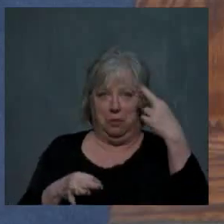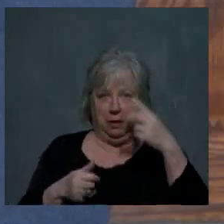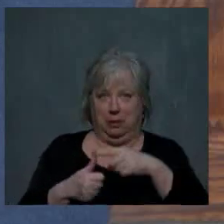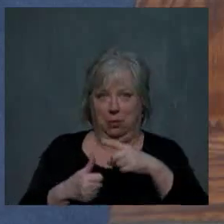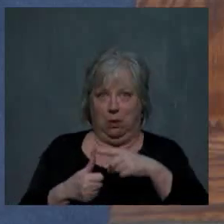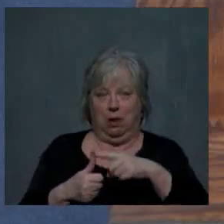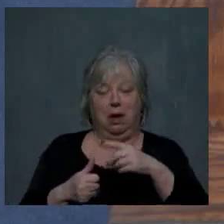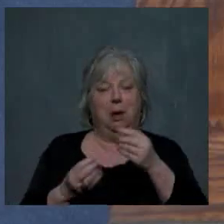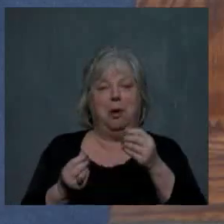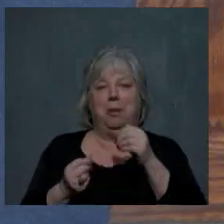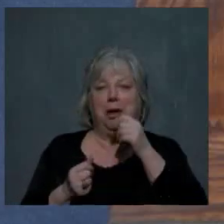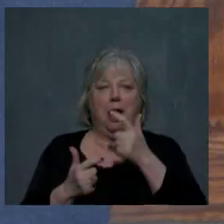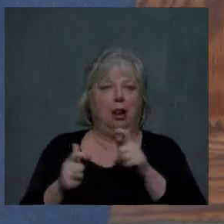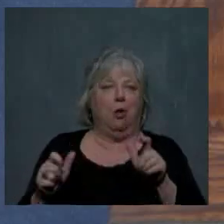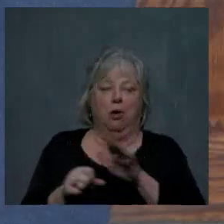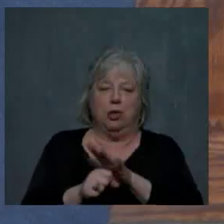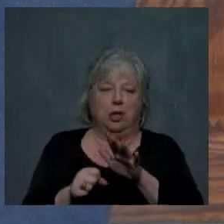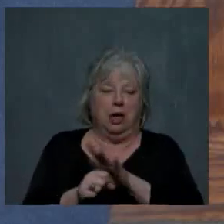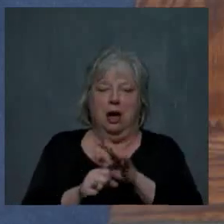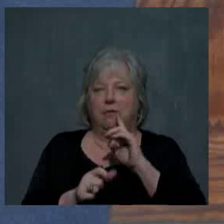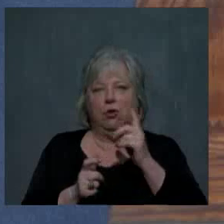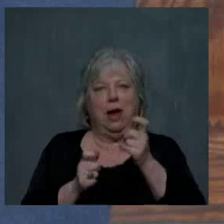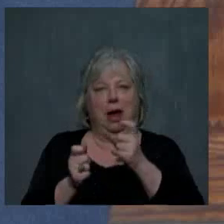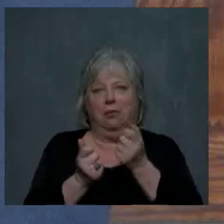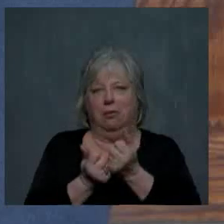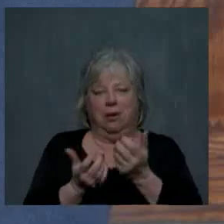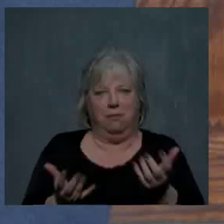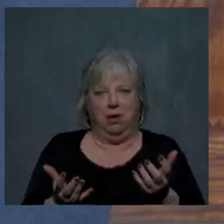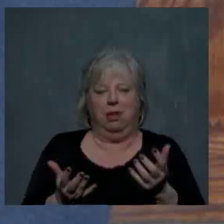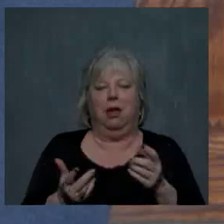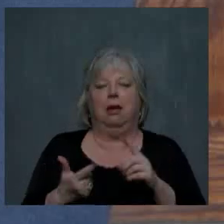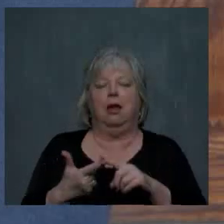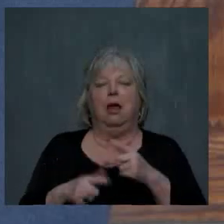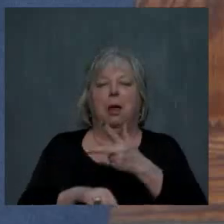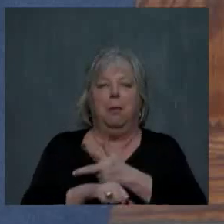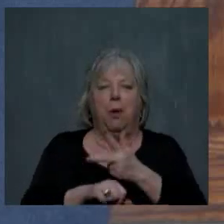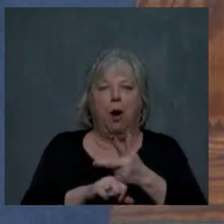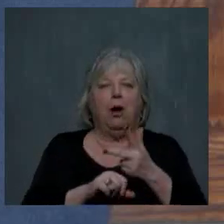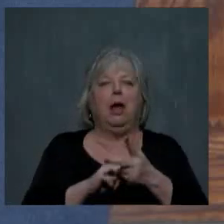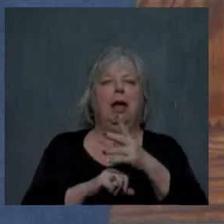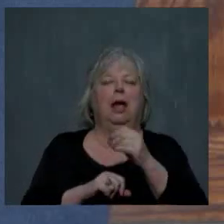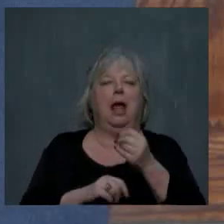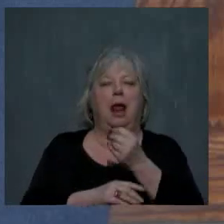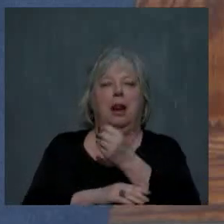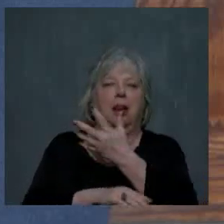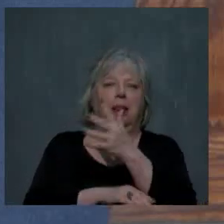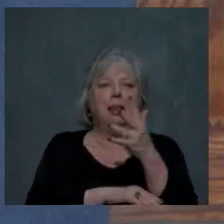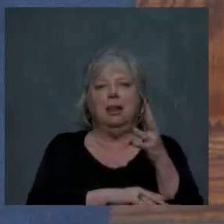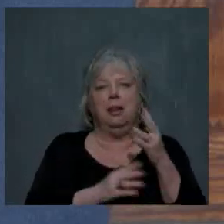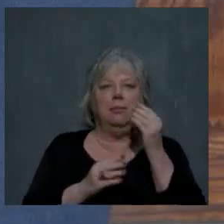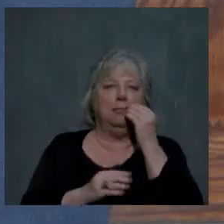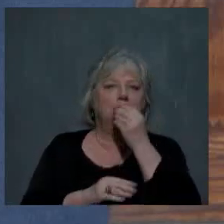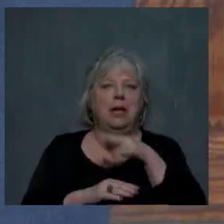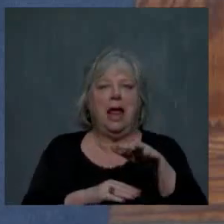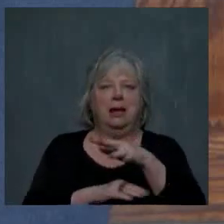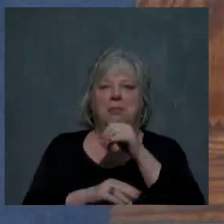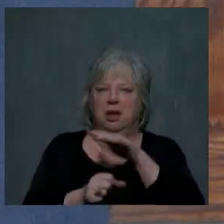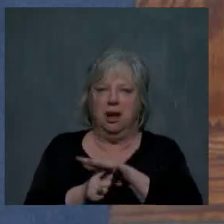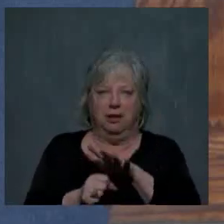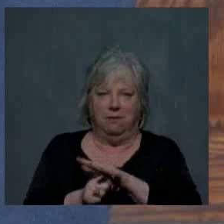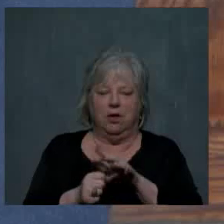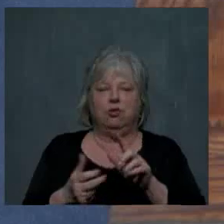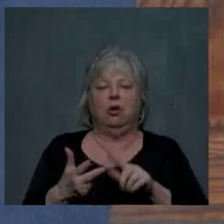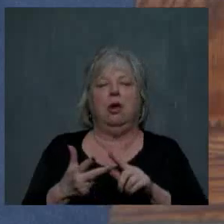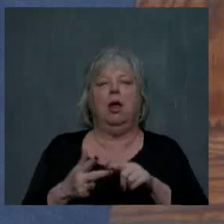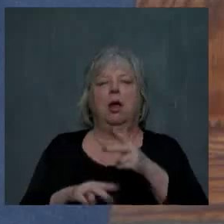is not large enough to handle all that's required of the applicant. Parking and landscaping is not sufficient. And note that the parking would